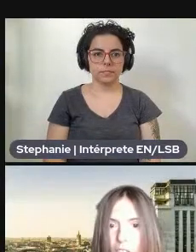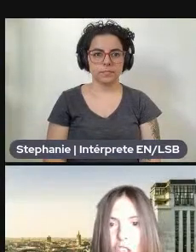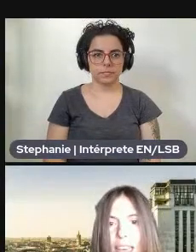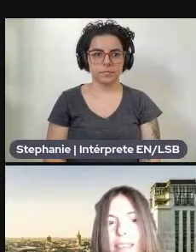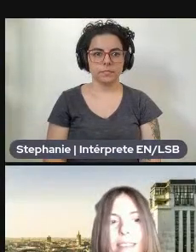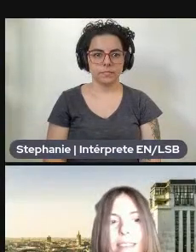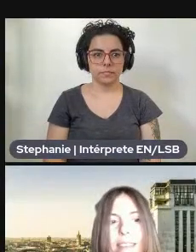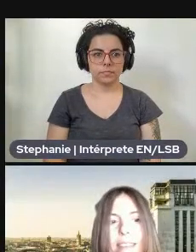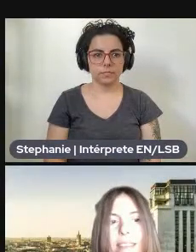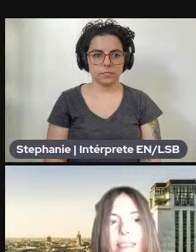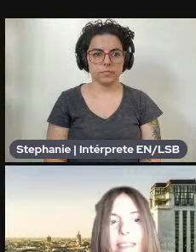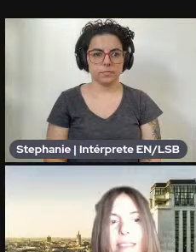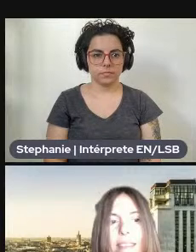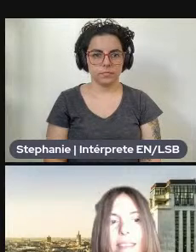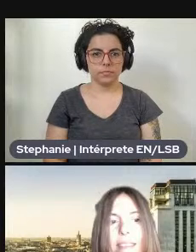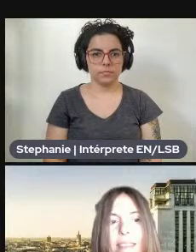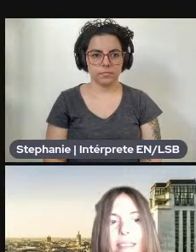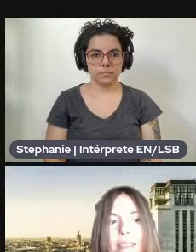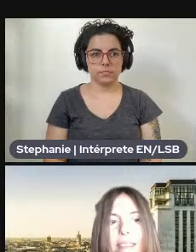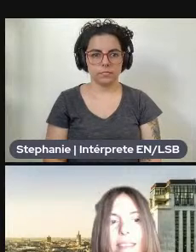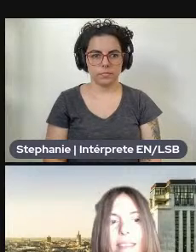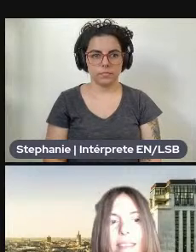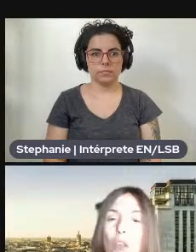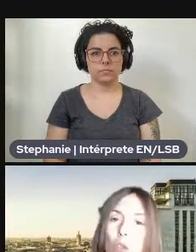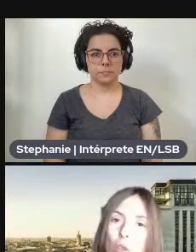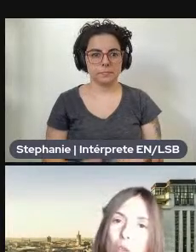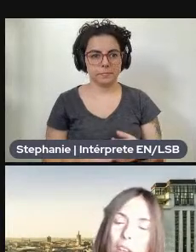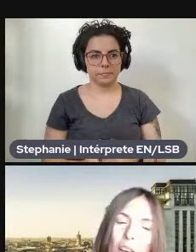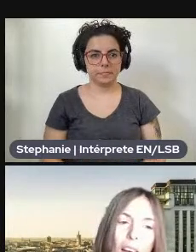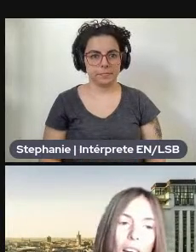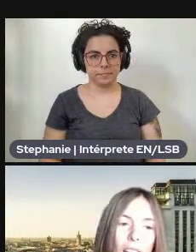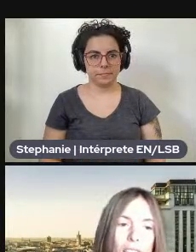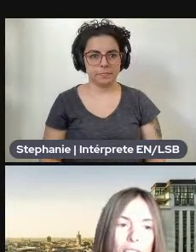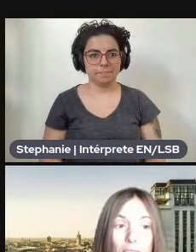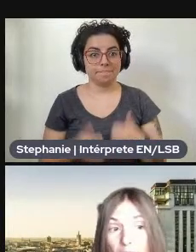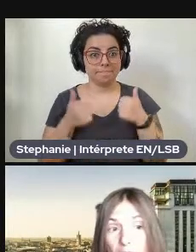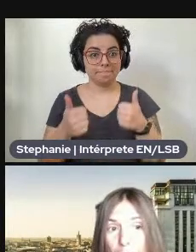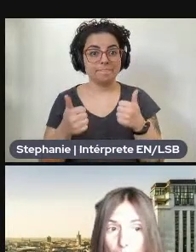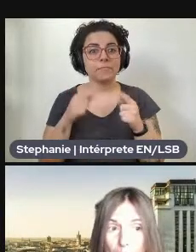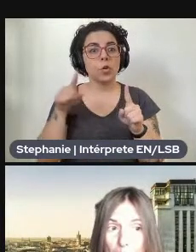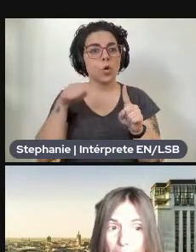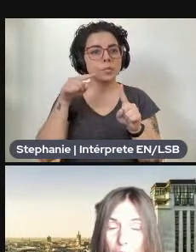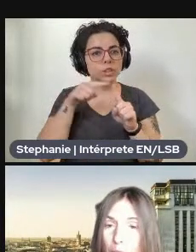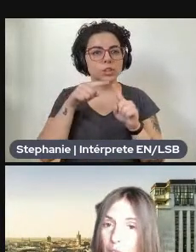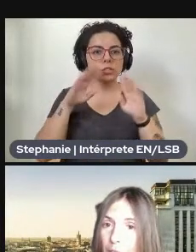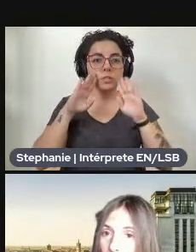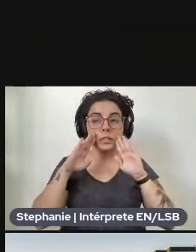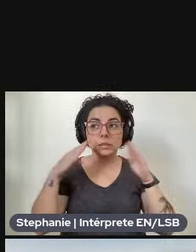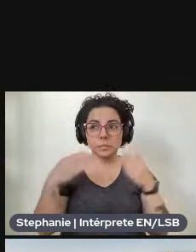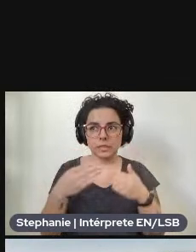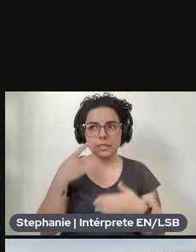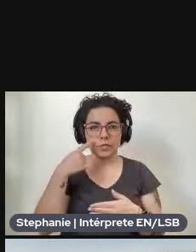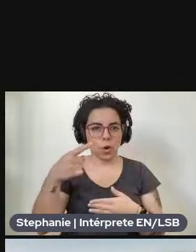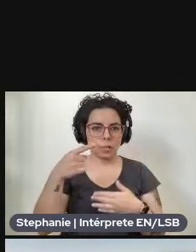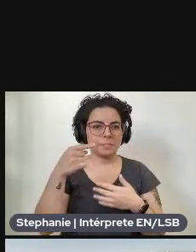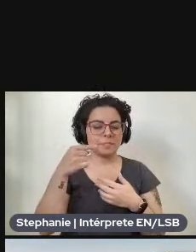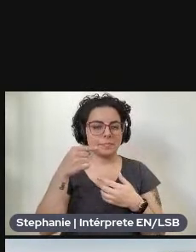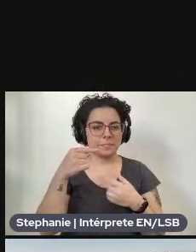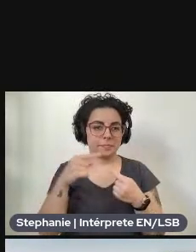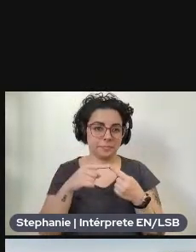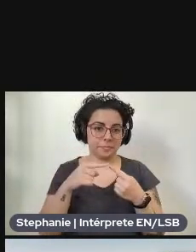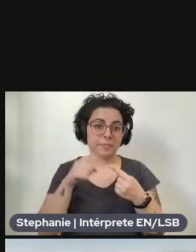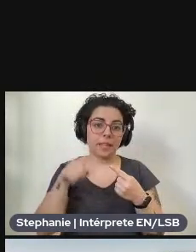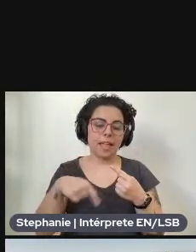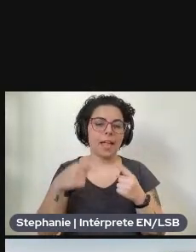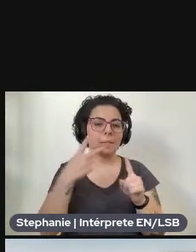verbs, such as echar. Now, the specific goals are the following ones. So first of all, from a theoretical